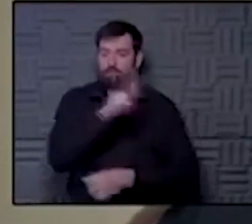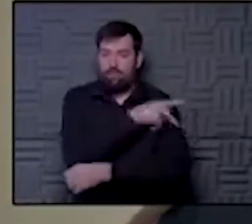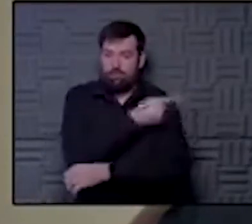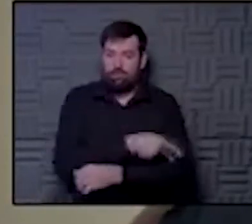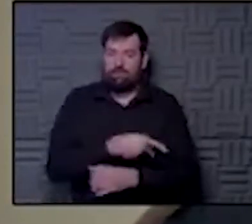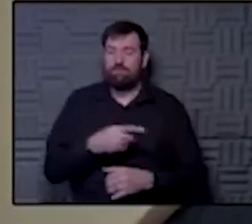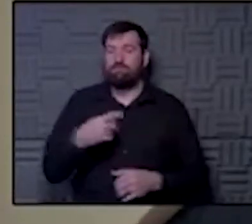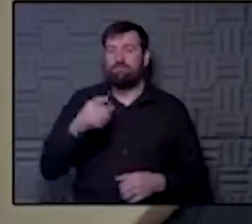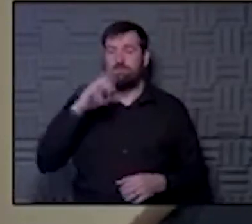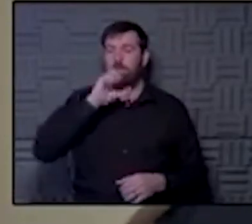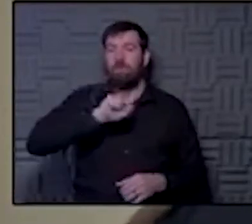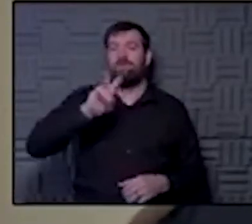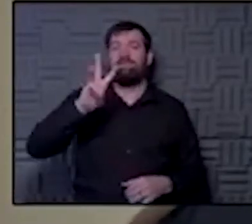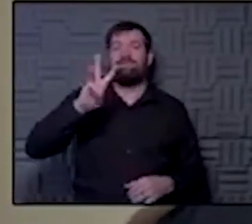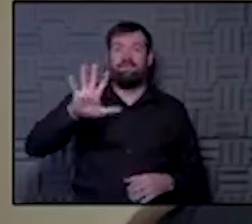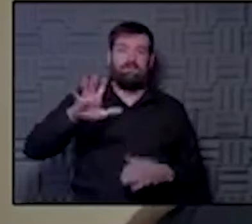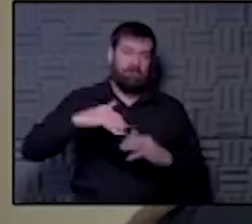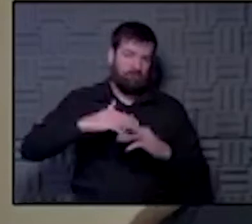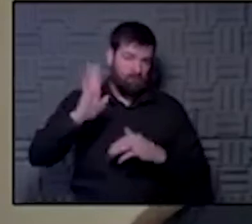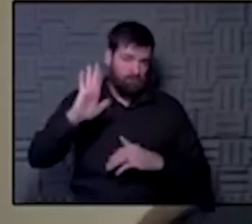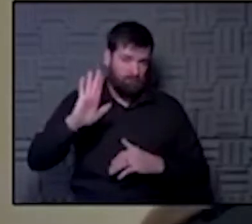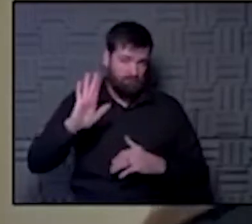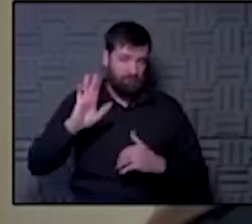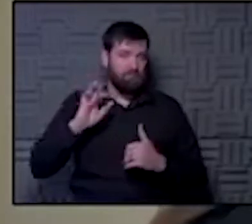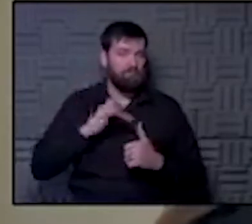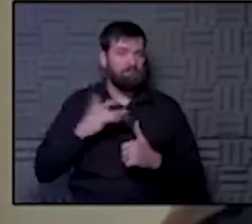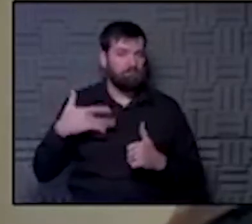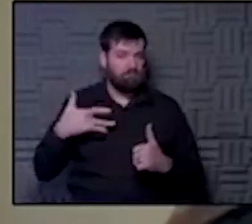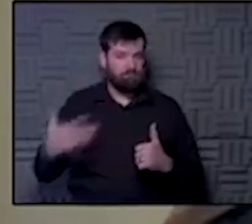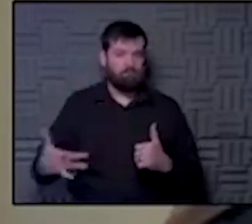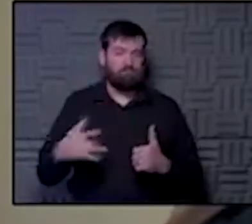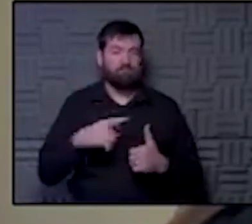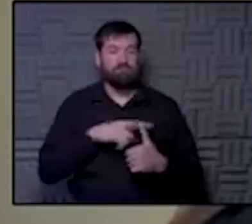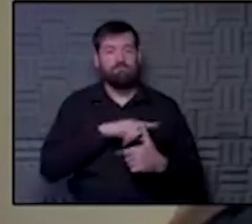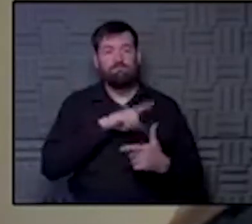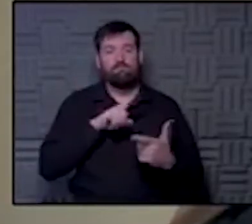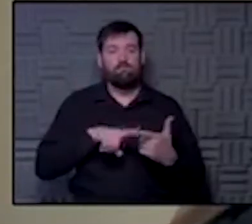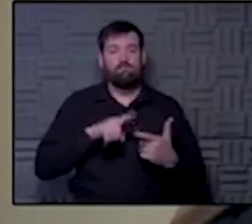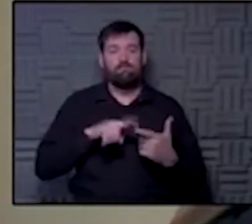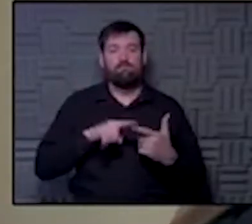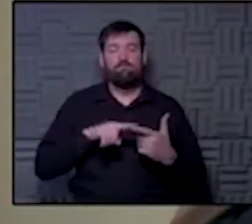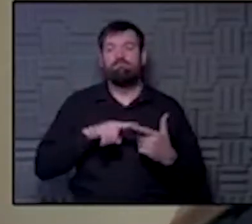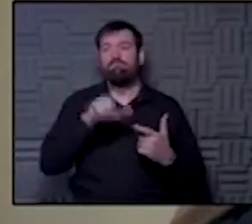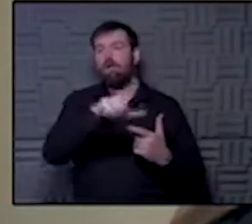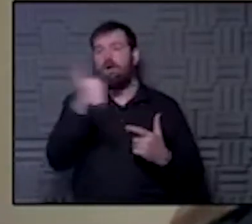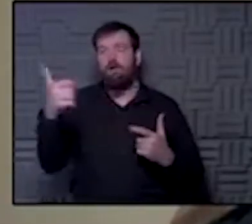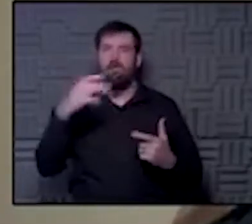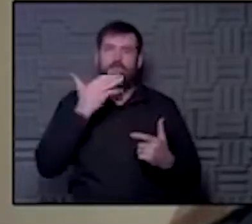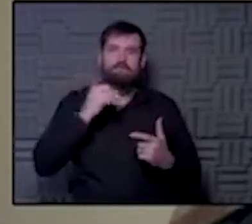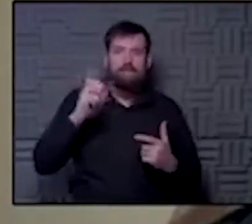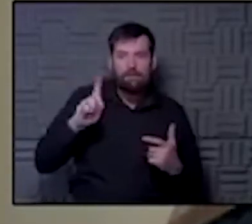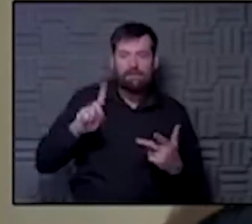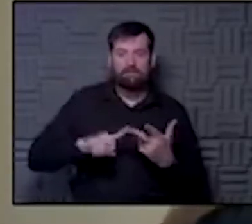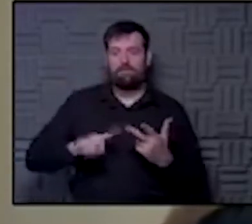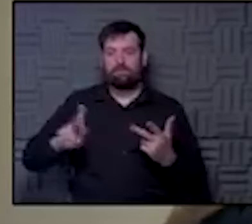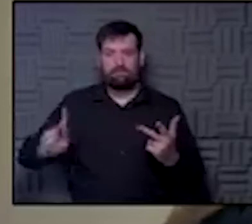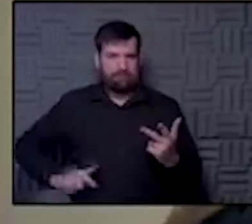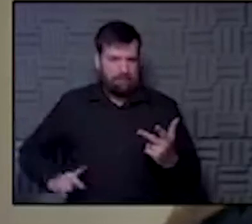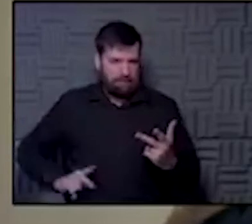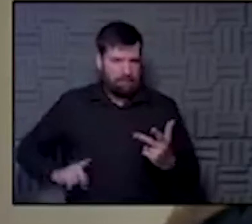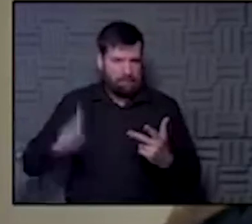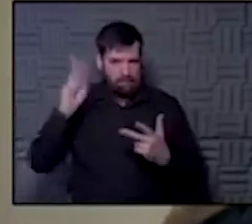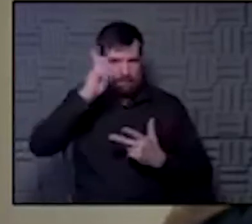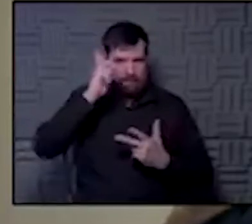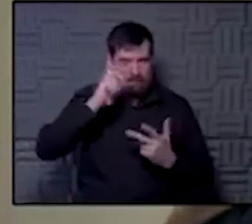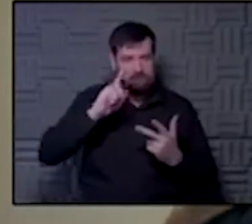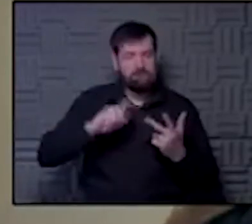over 65. So over 65 is a general criteria, but then also comorbidities such as, diabetes, kidney disease, any